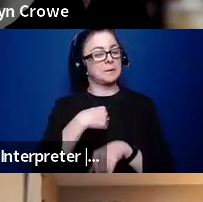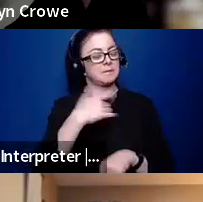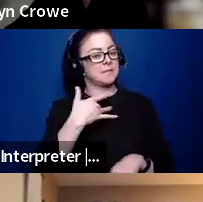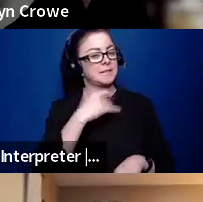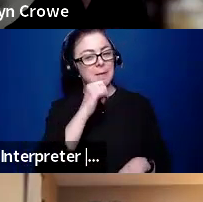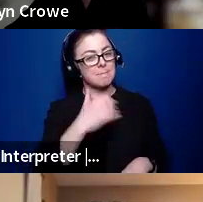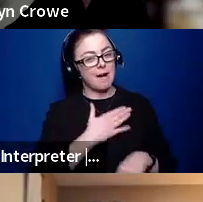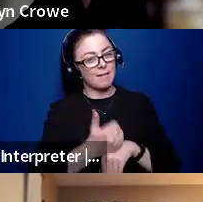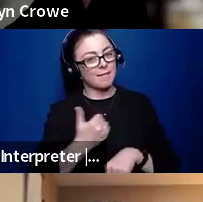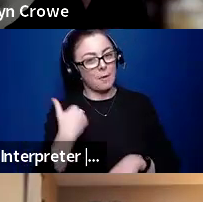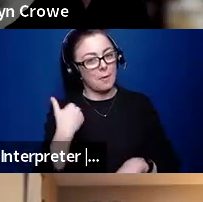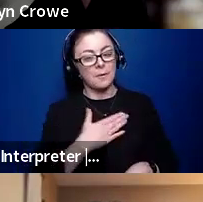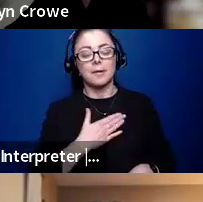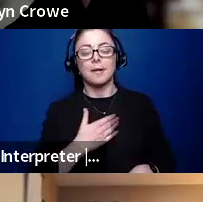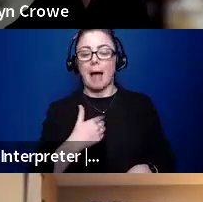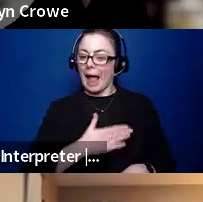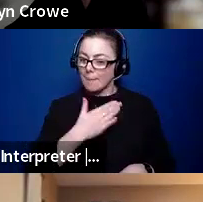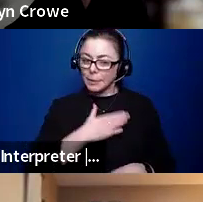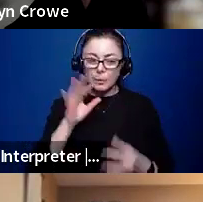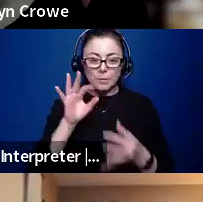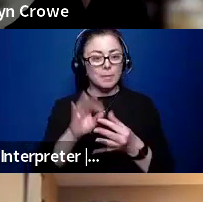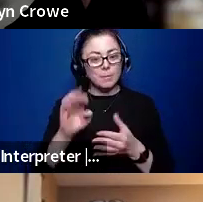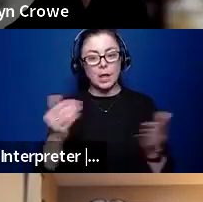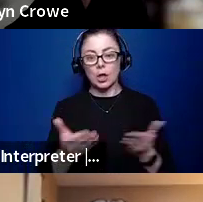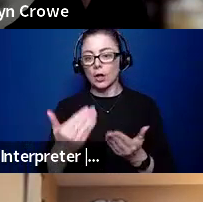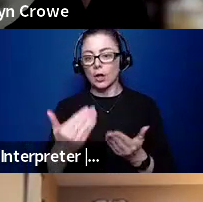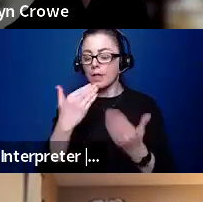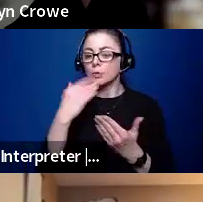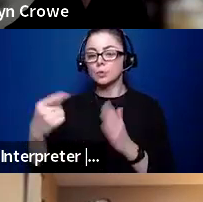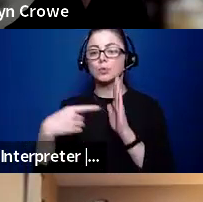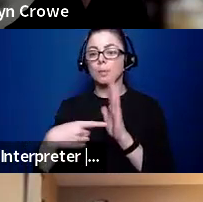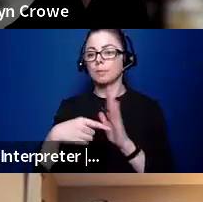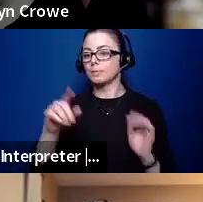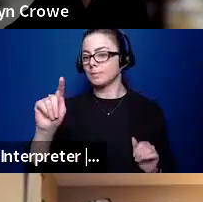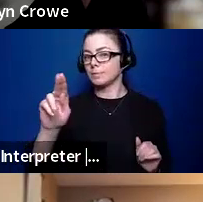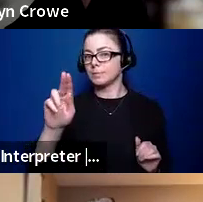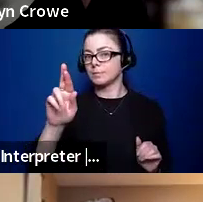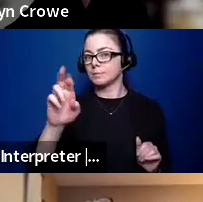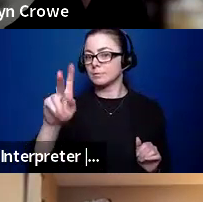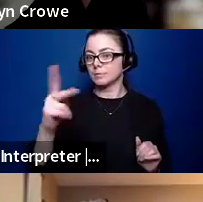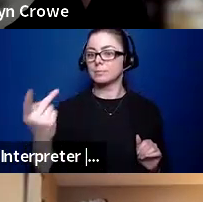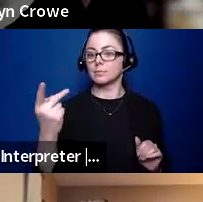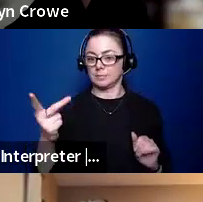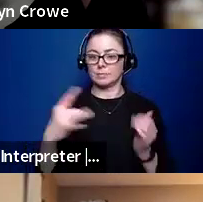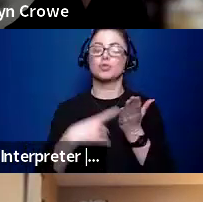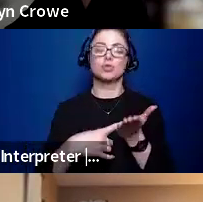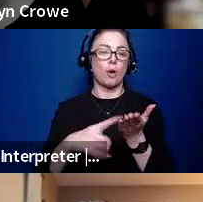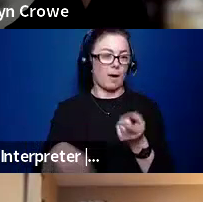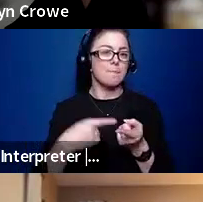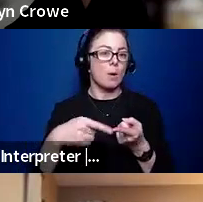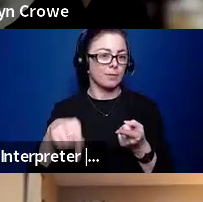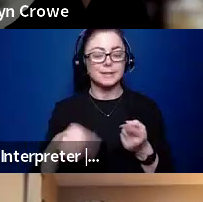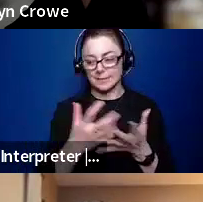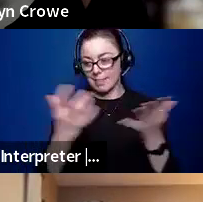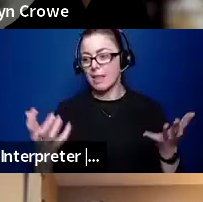to be here and thank you and thanks to Representative Turek. He and I actually have talked about this quite a bit. And